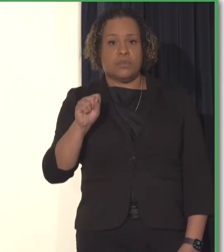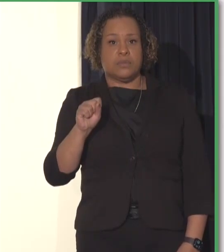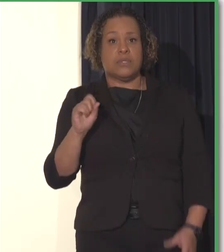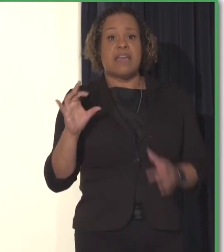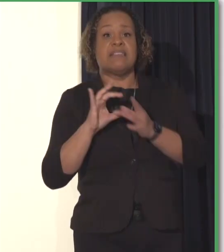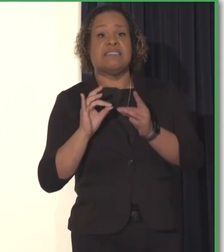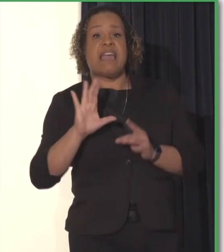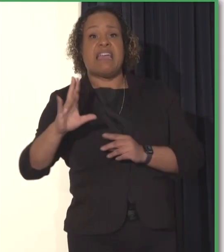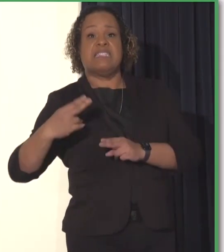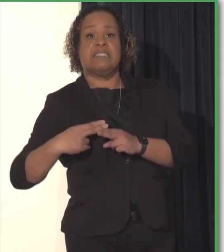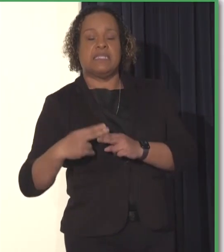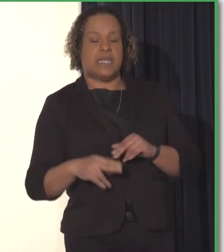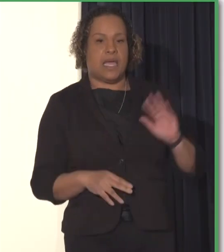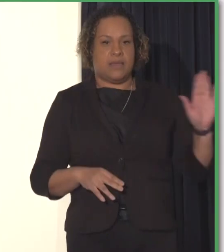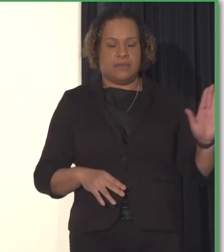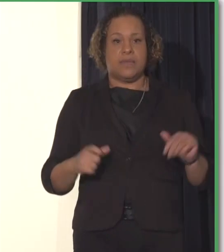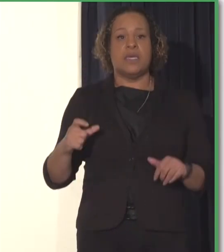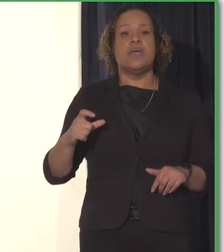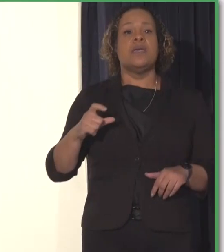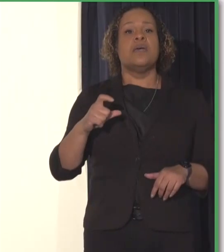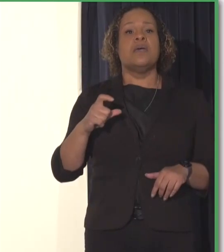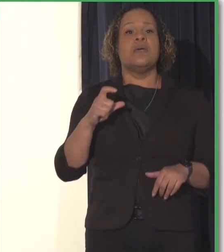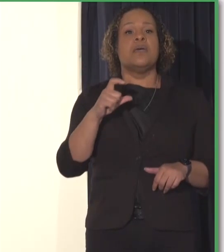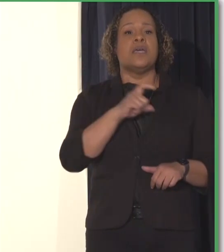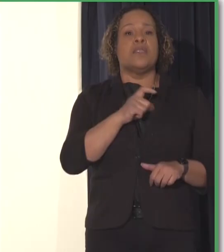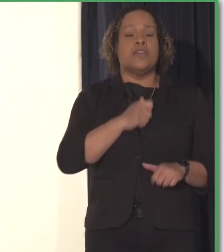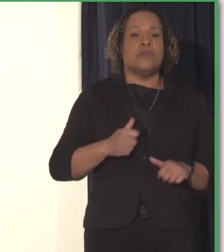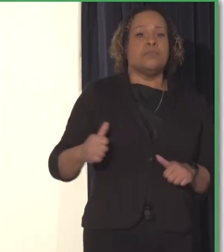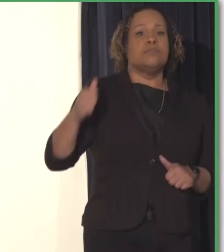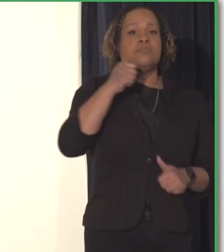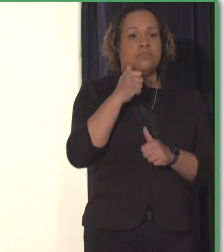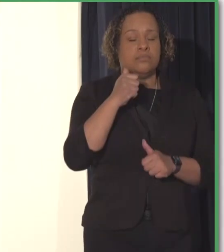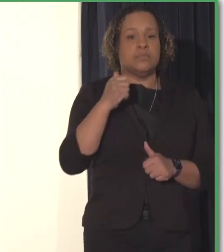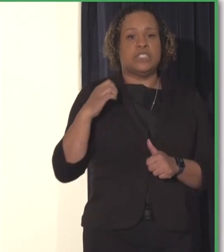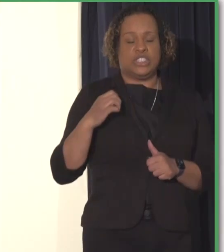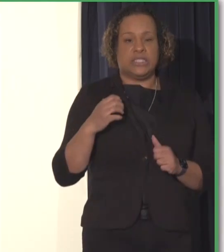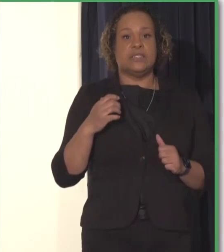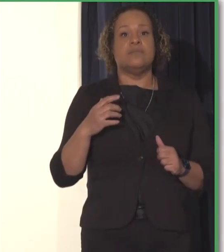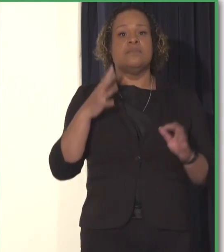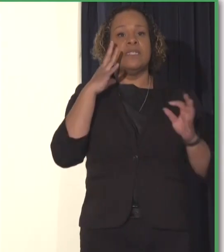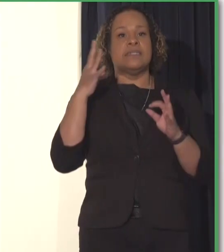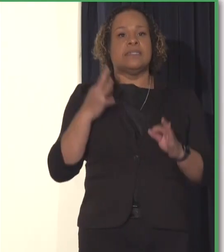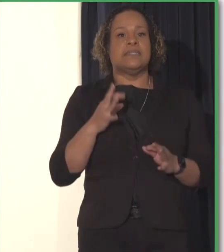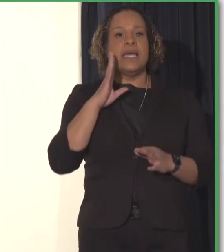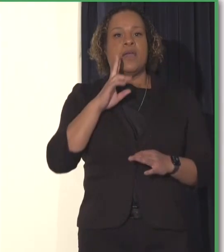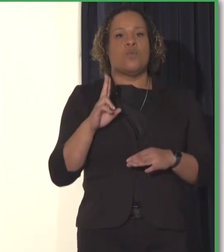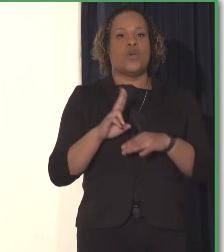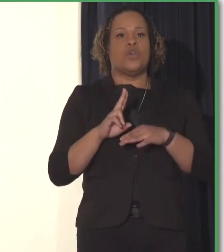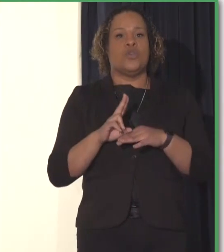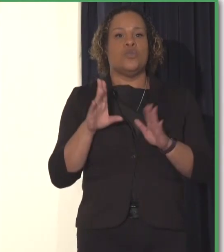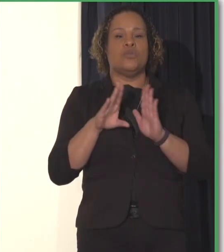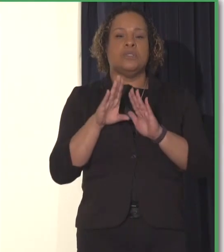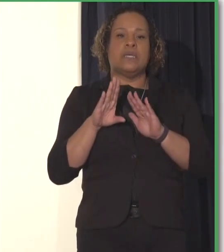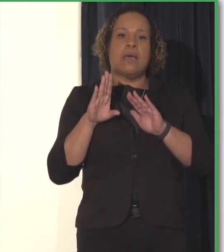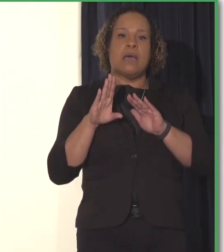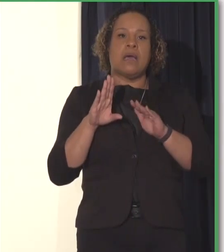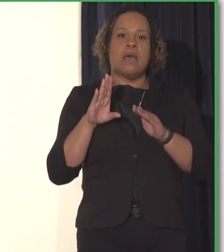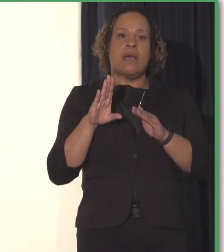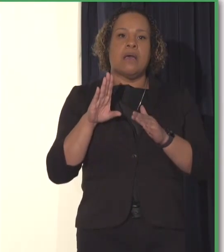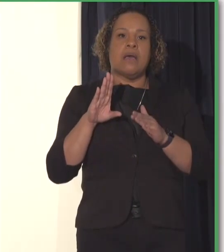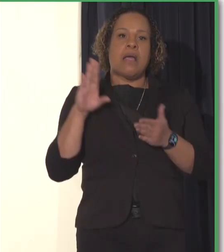Wow. Chief then made a commitment to the community that he would get some less than lethal Right.